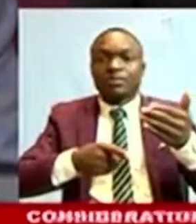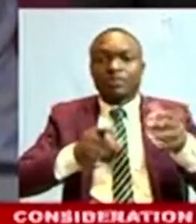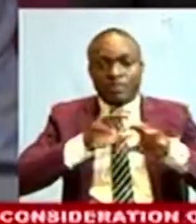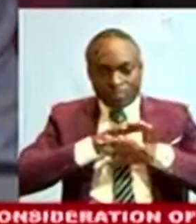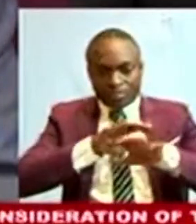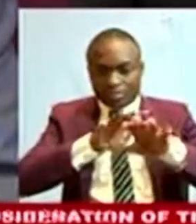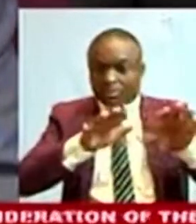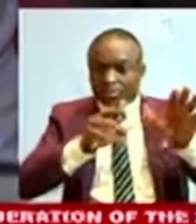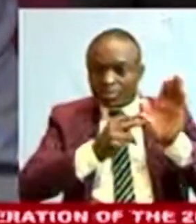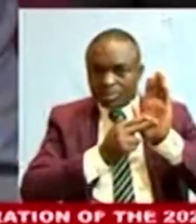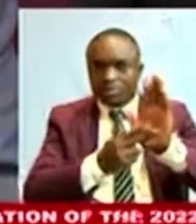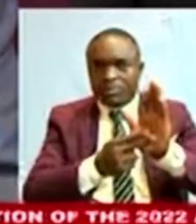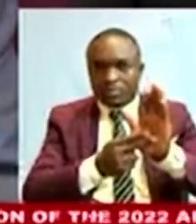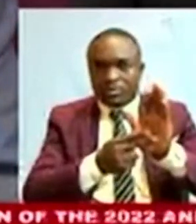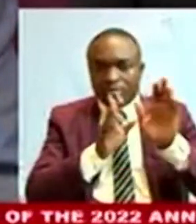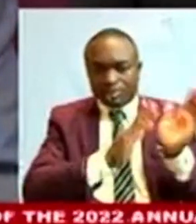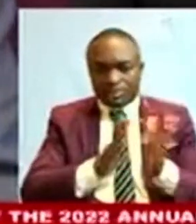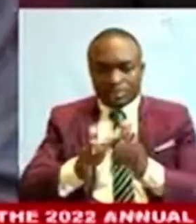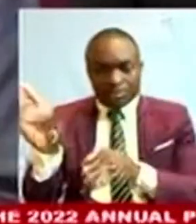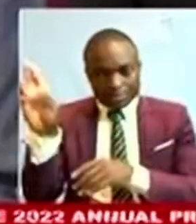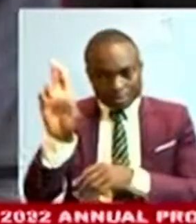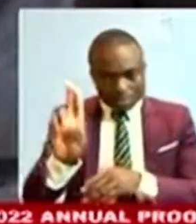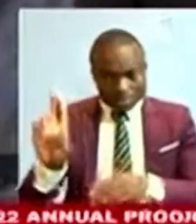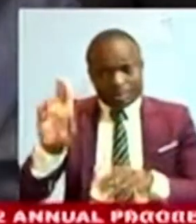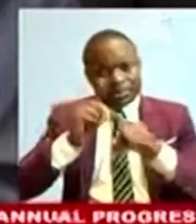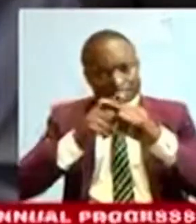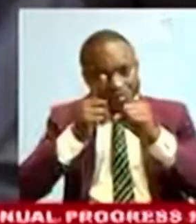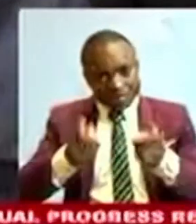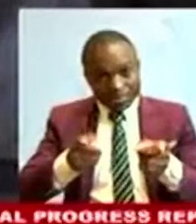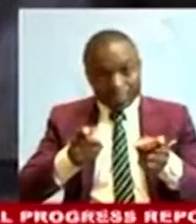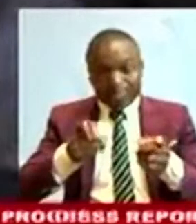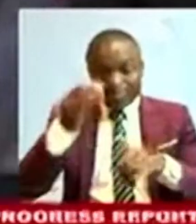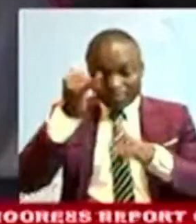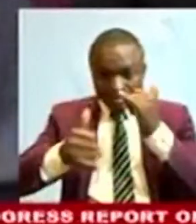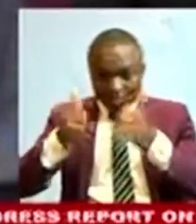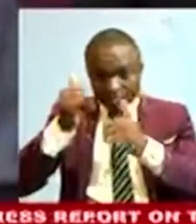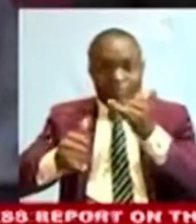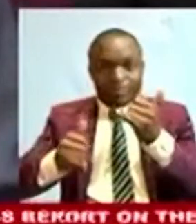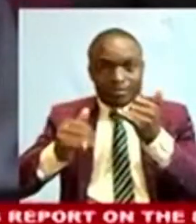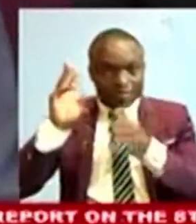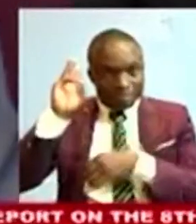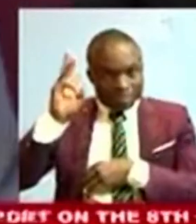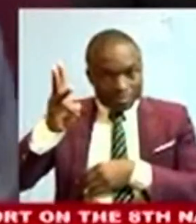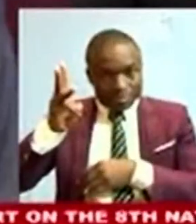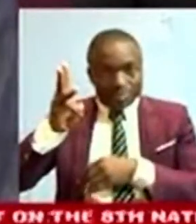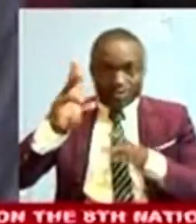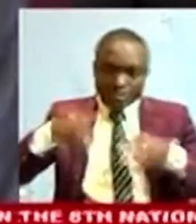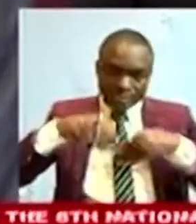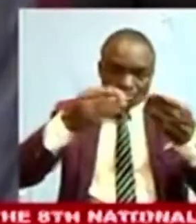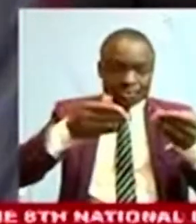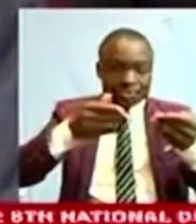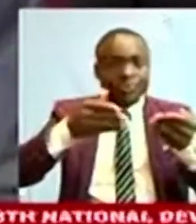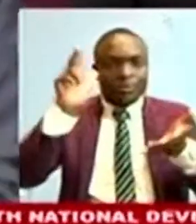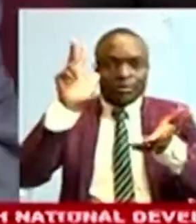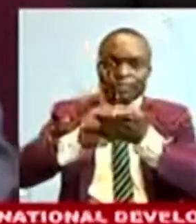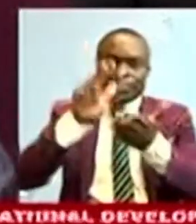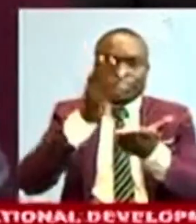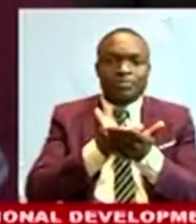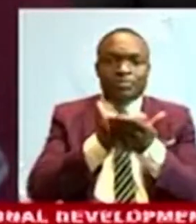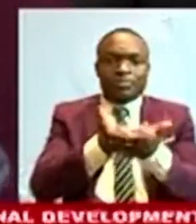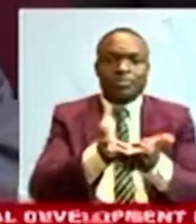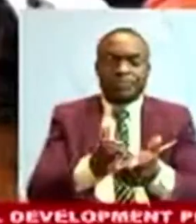was used. But we are aware that the final one is yet to be released and approved. I submit.